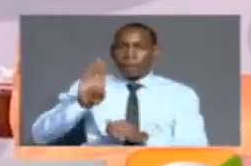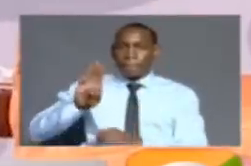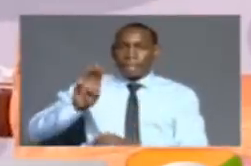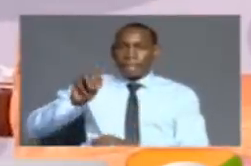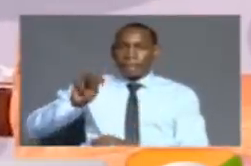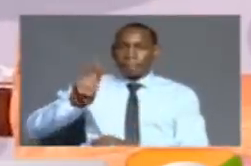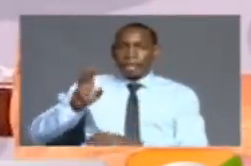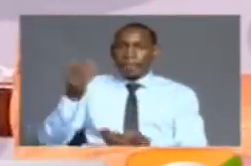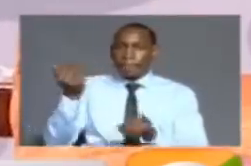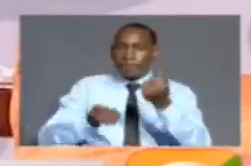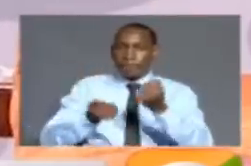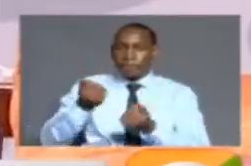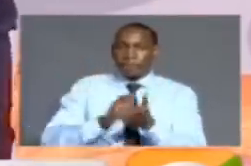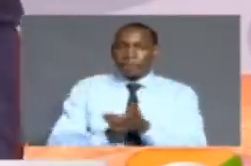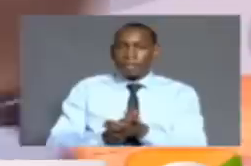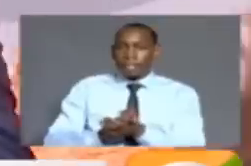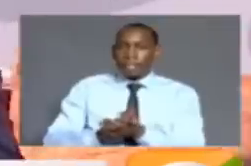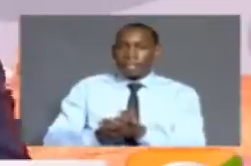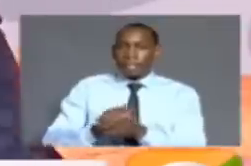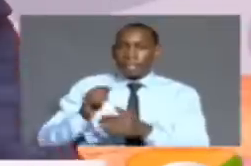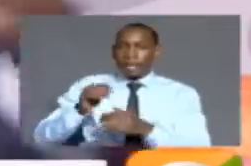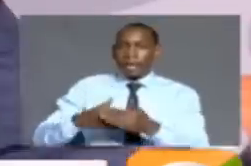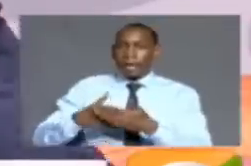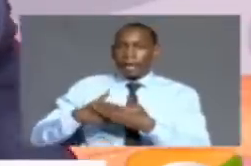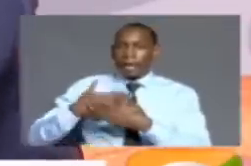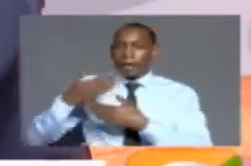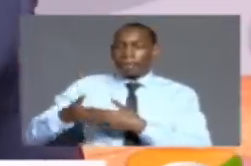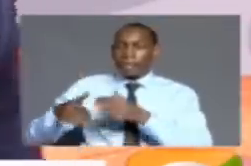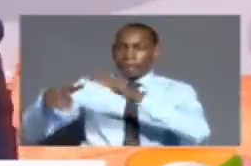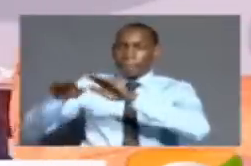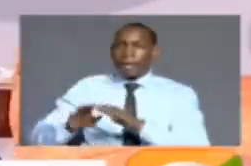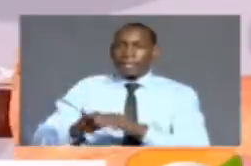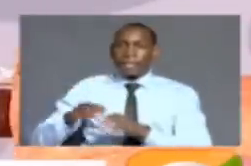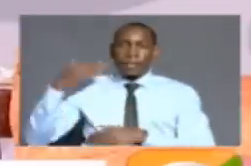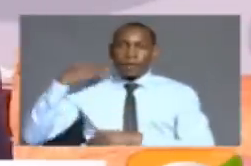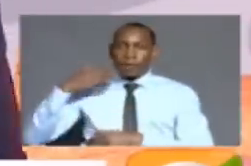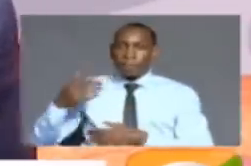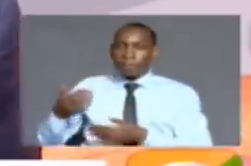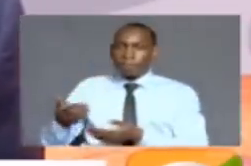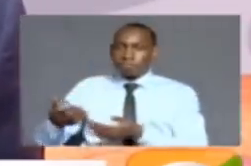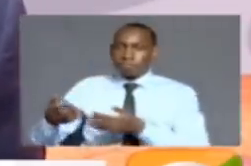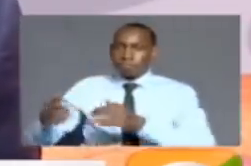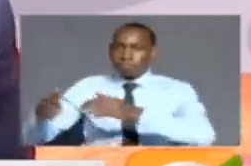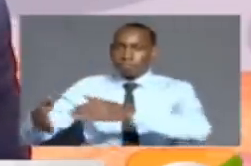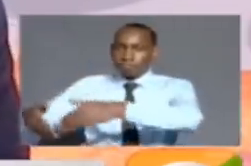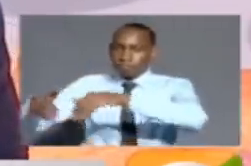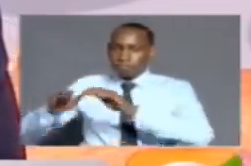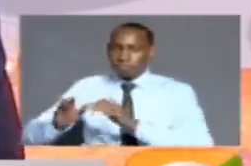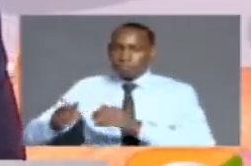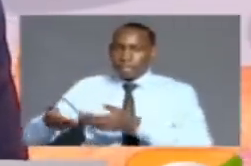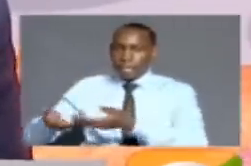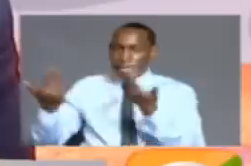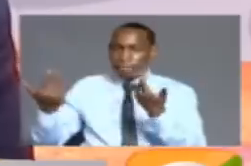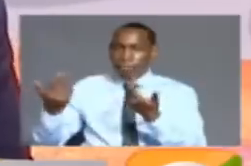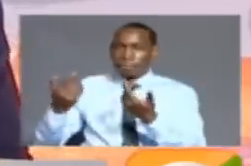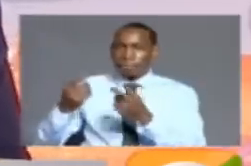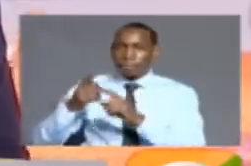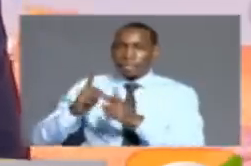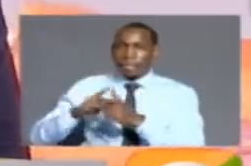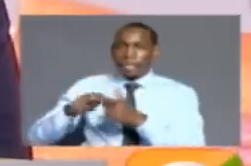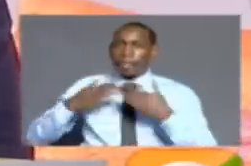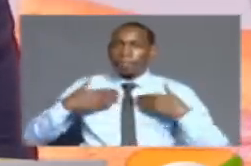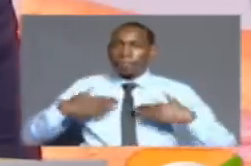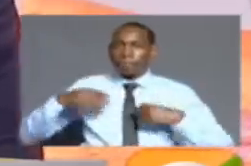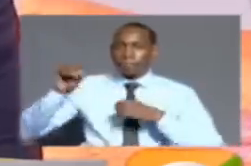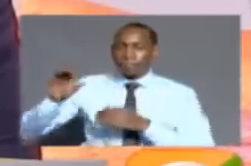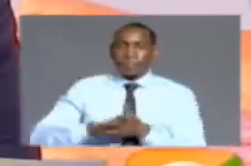them, some hooligans will just go remove it, dump the body. Yeah, you know, all of us must remember that we have got a